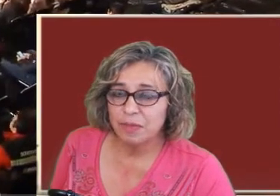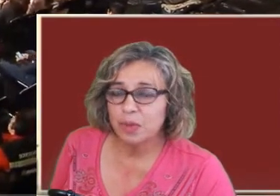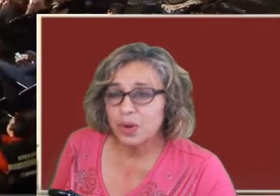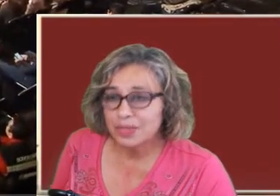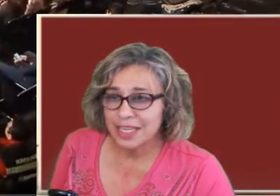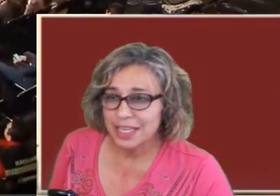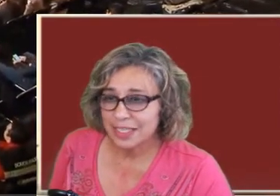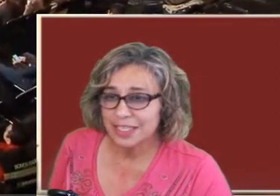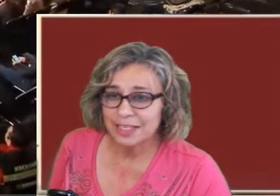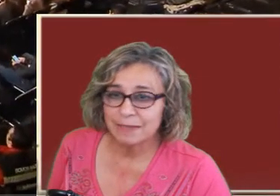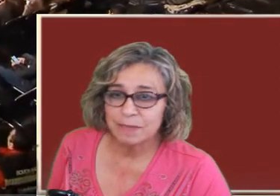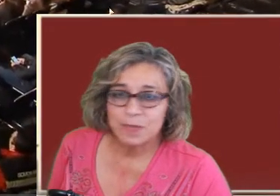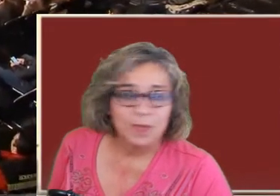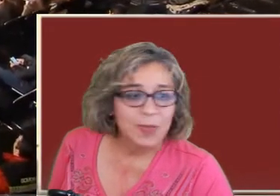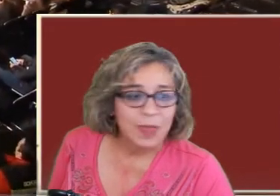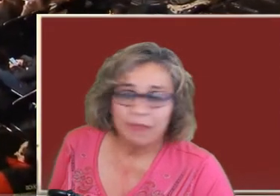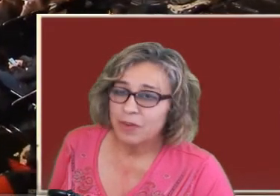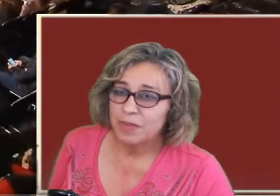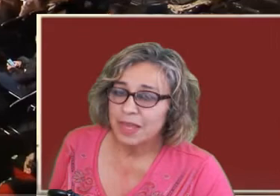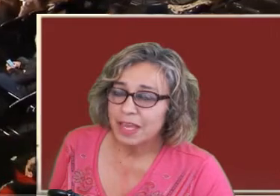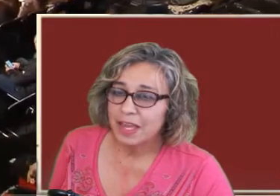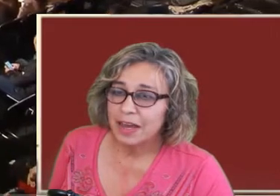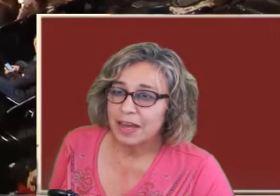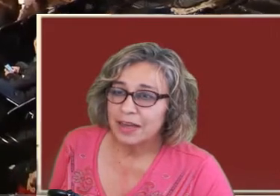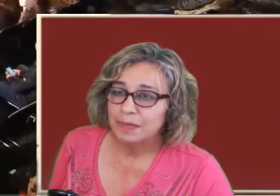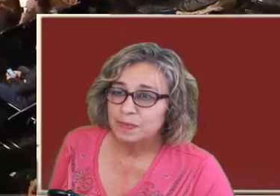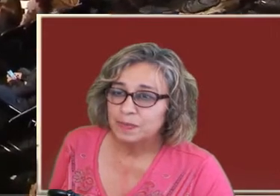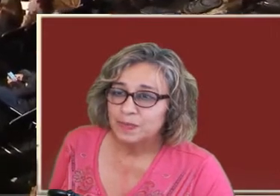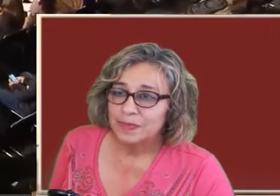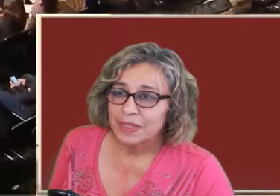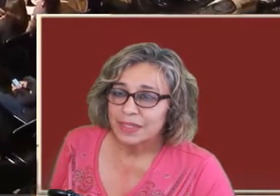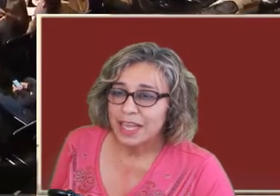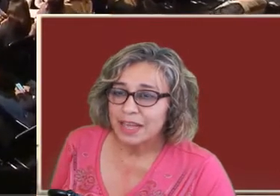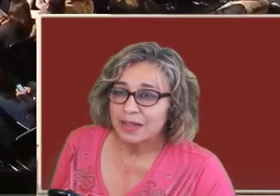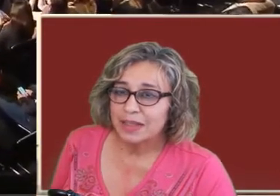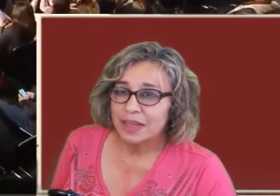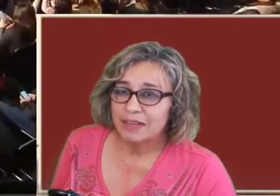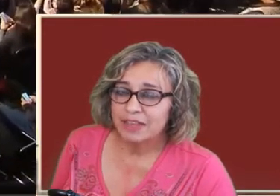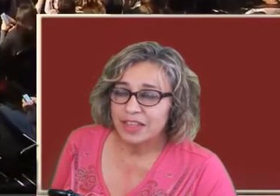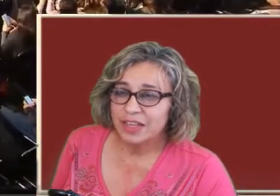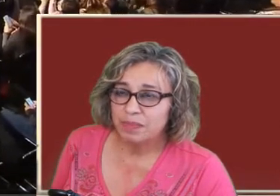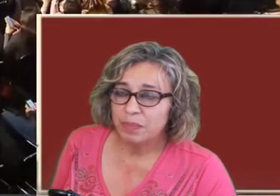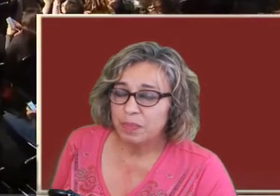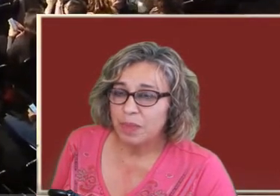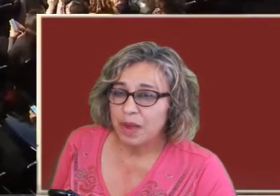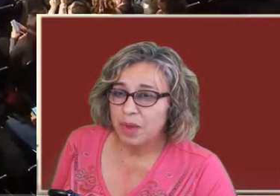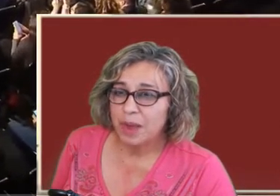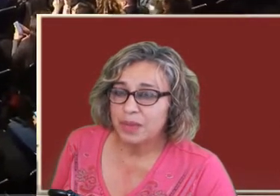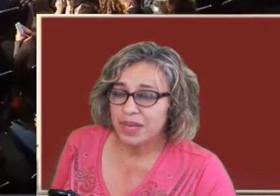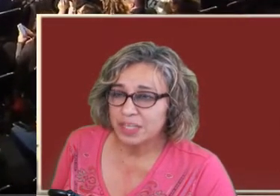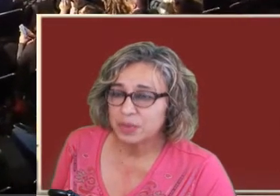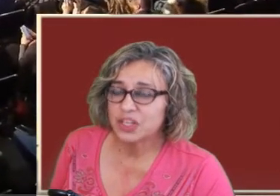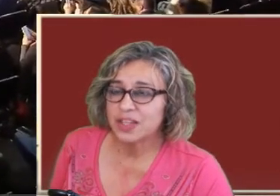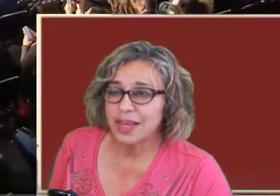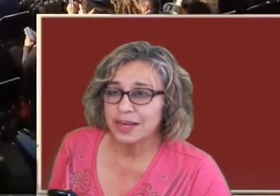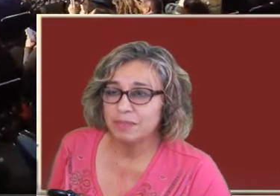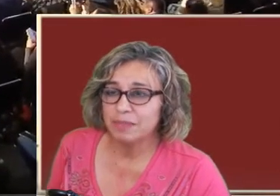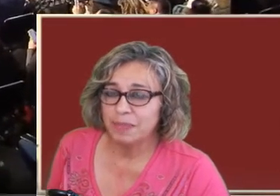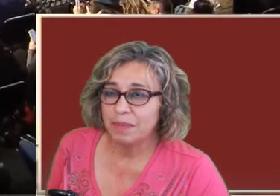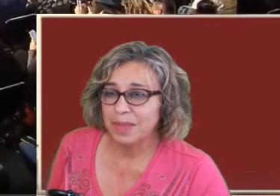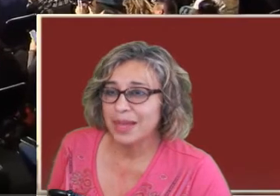the proceeds from the sale of the property, especially